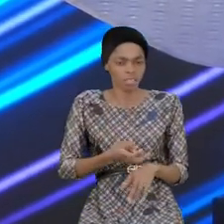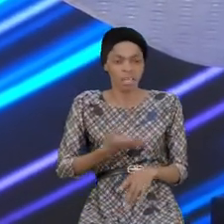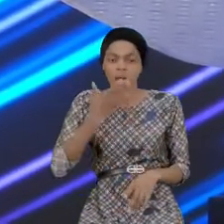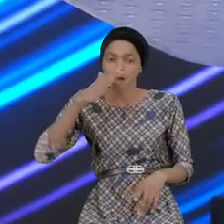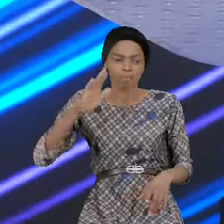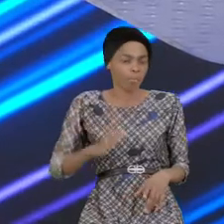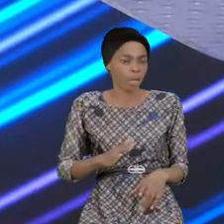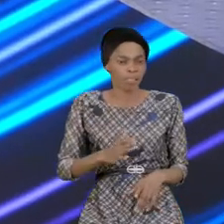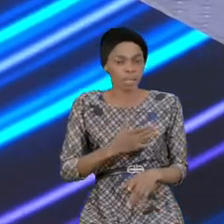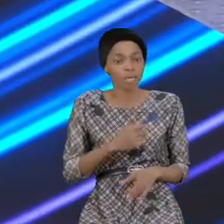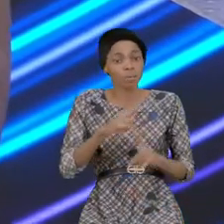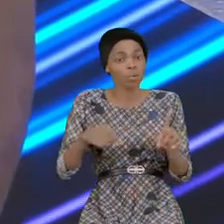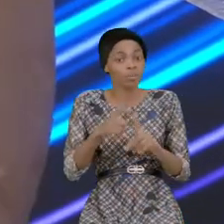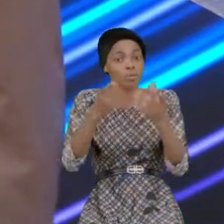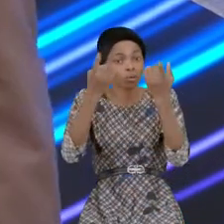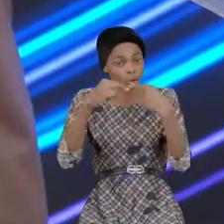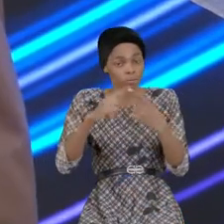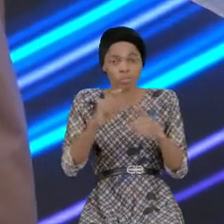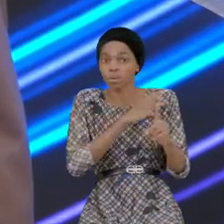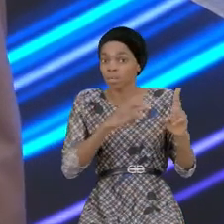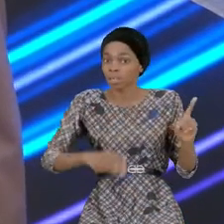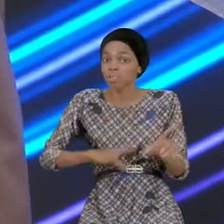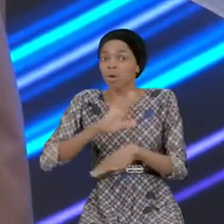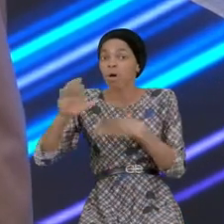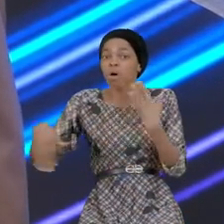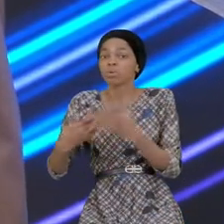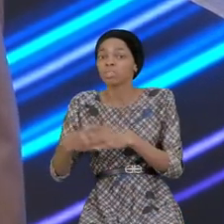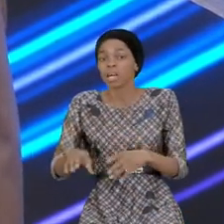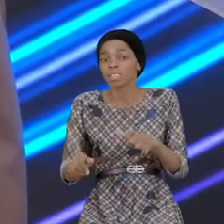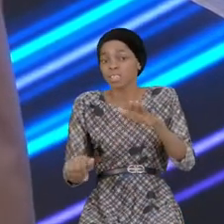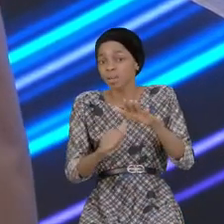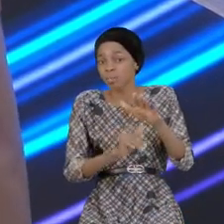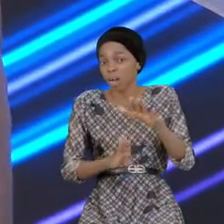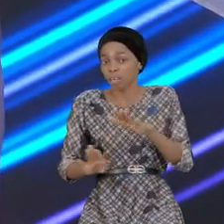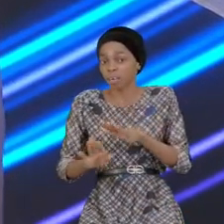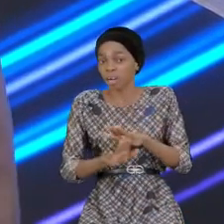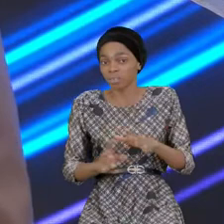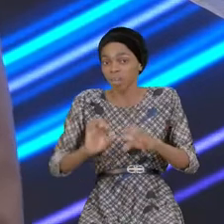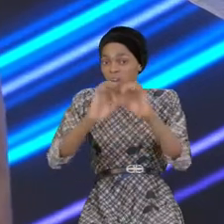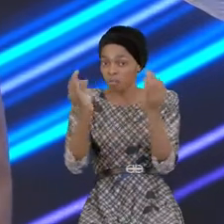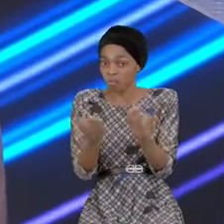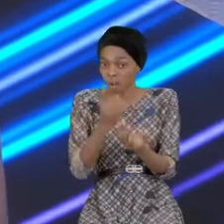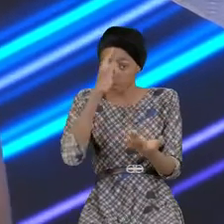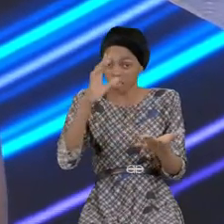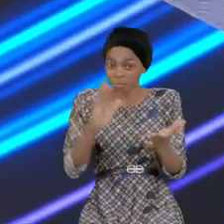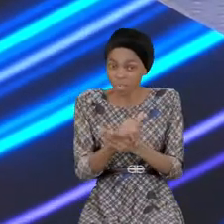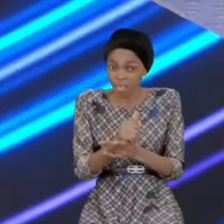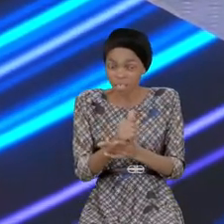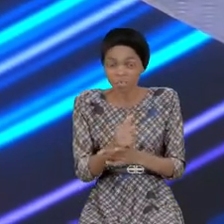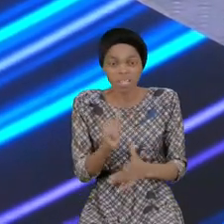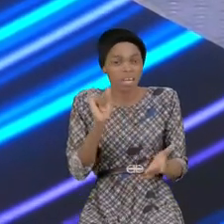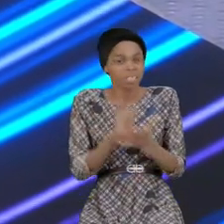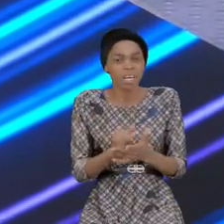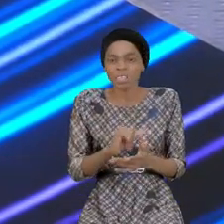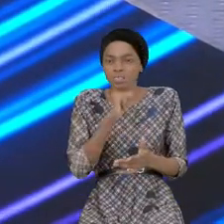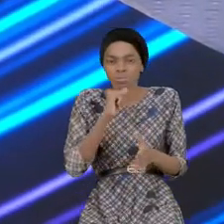Christ, all that background, all that training that wants to hurt other people, that is not